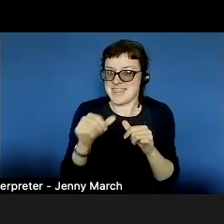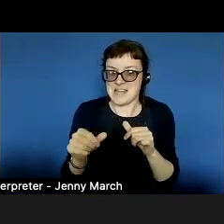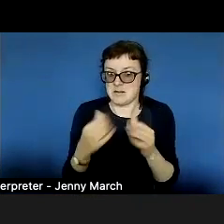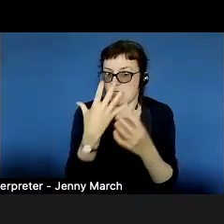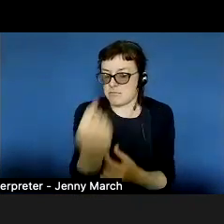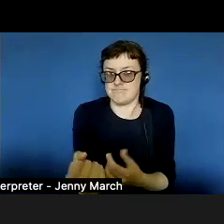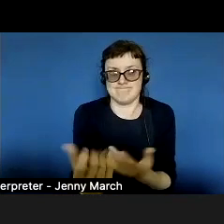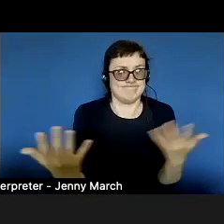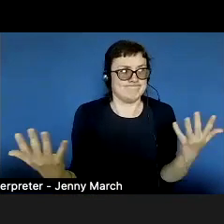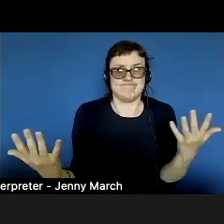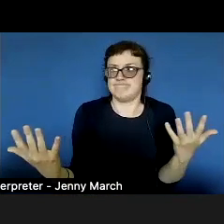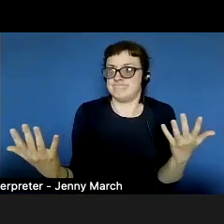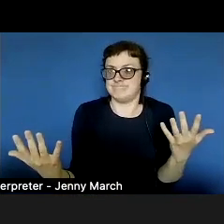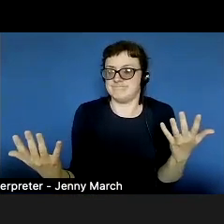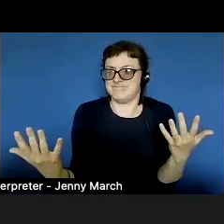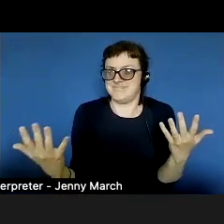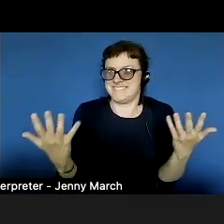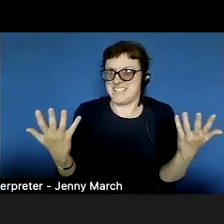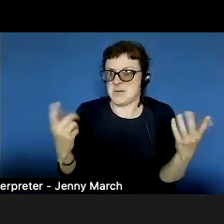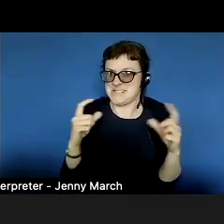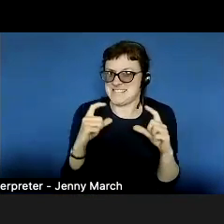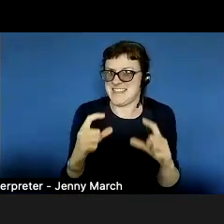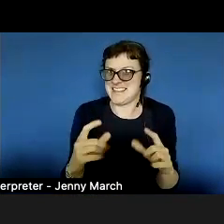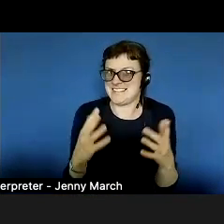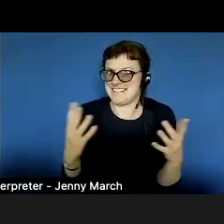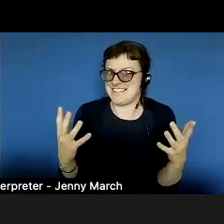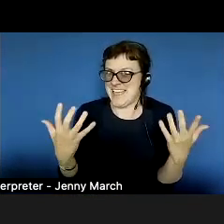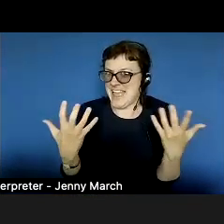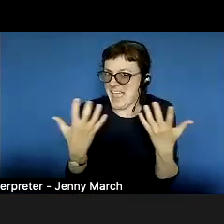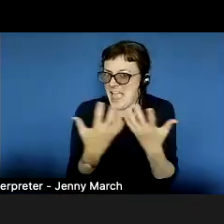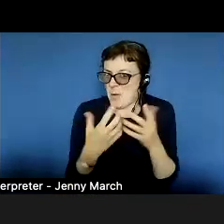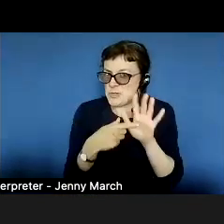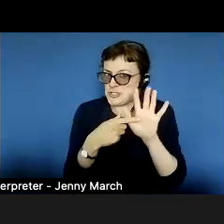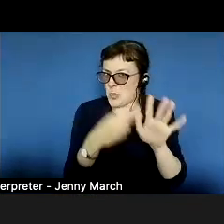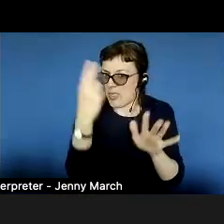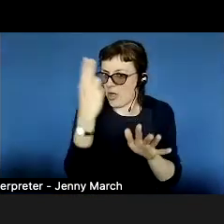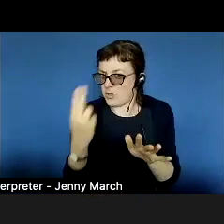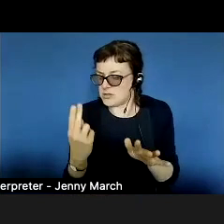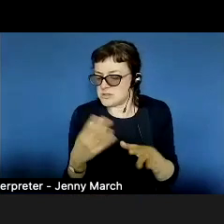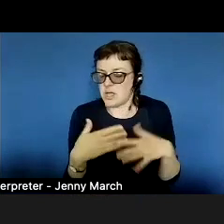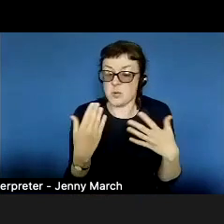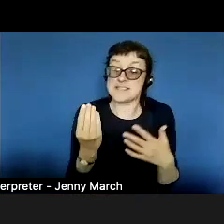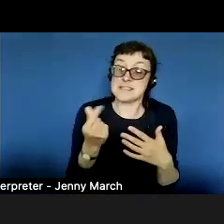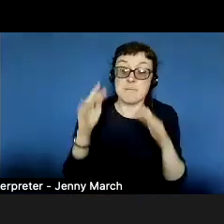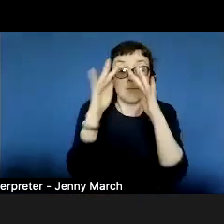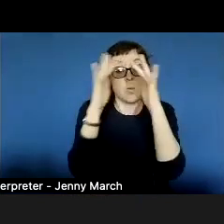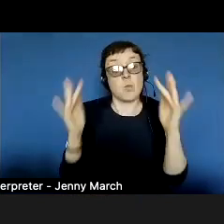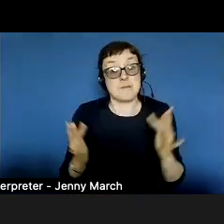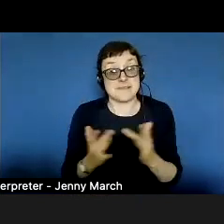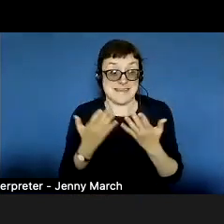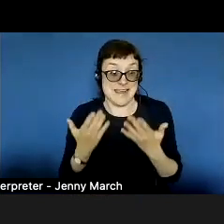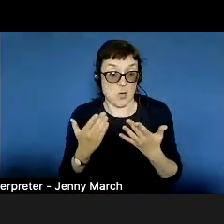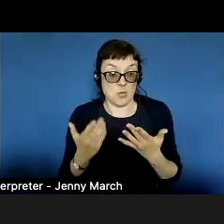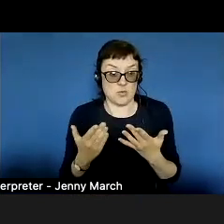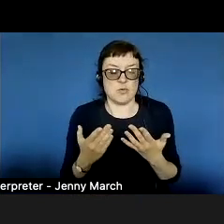again. So again, we still kind of are left with that, like, how are the artworks allowed to be shown? Some of them are, like, there's a couple of them on the website. Obviously, you use some in